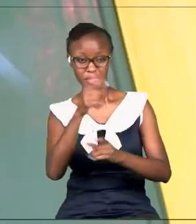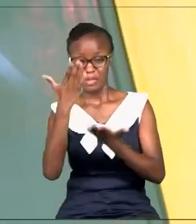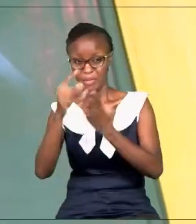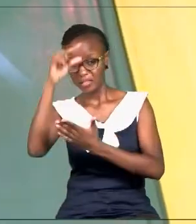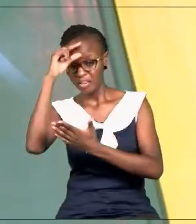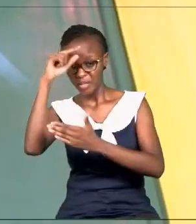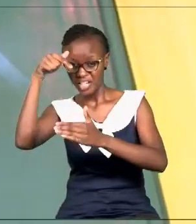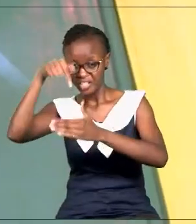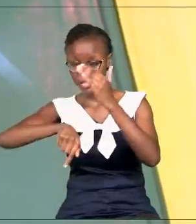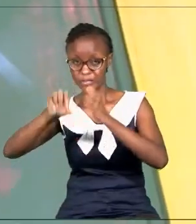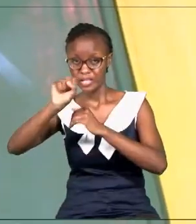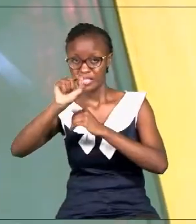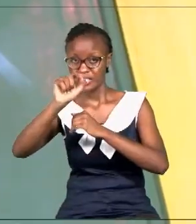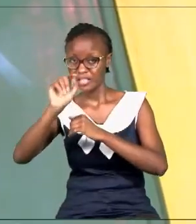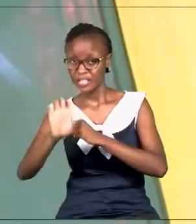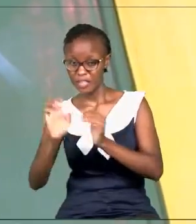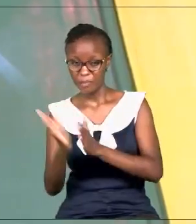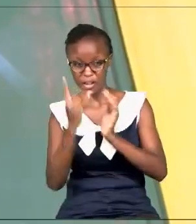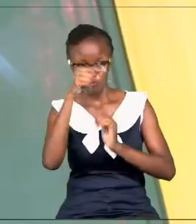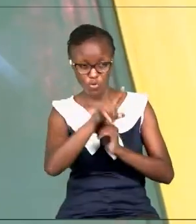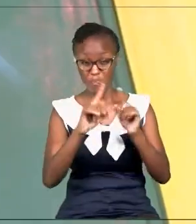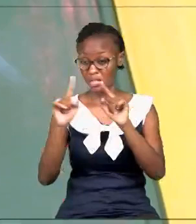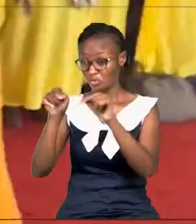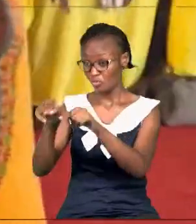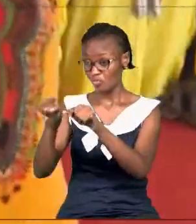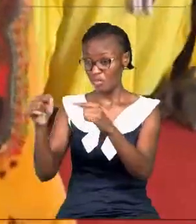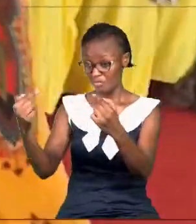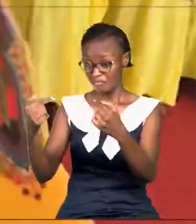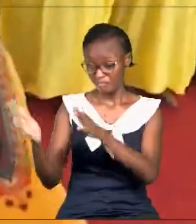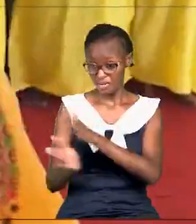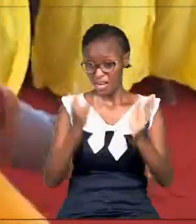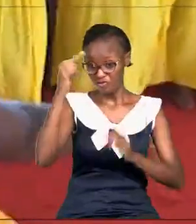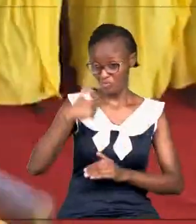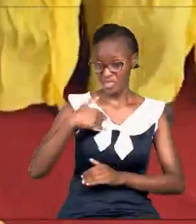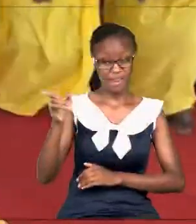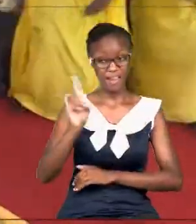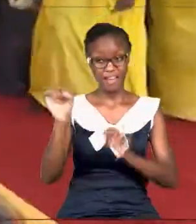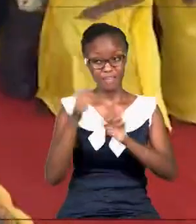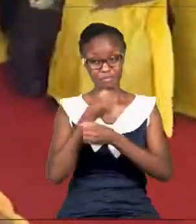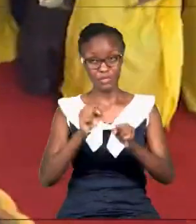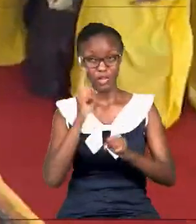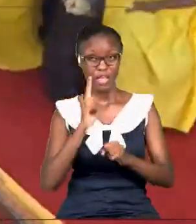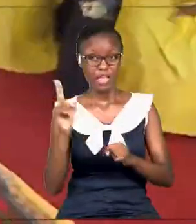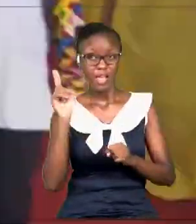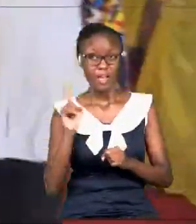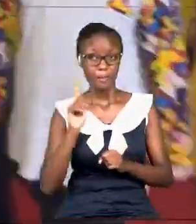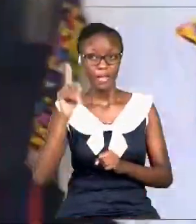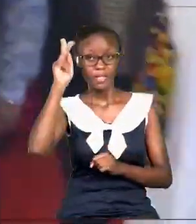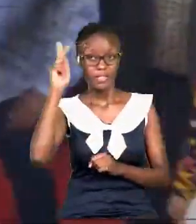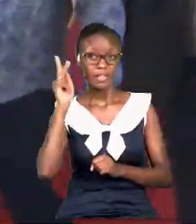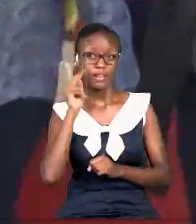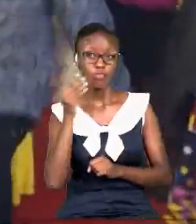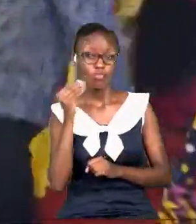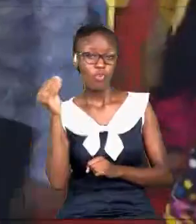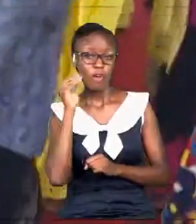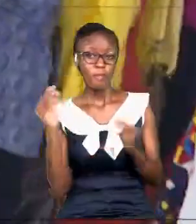system, lakini sisi hatupangwingwi. The hustler nation today at current residents meeting yet again